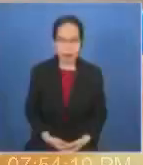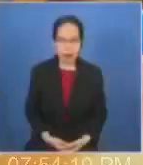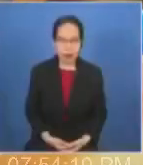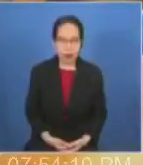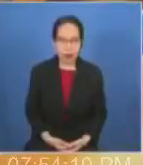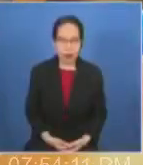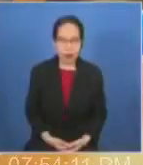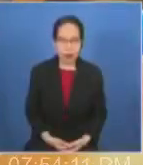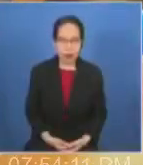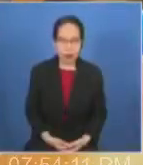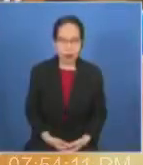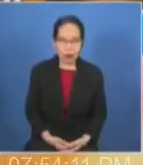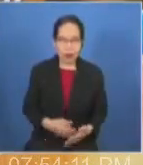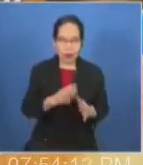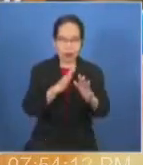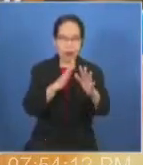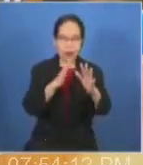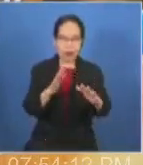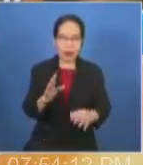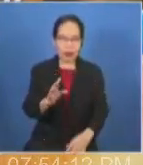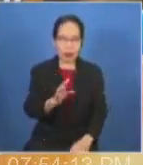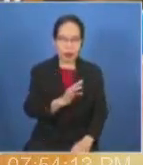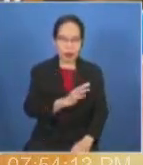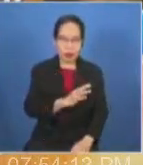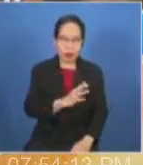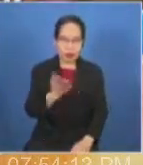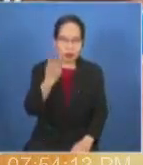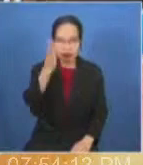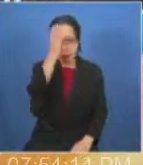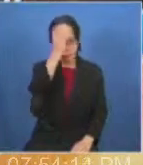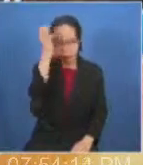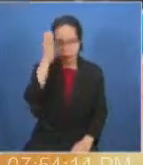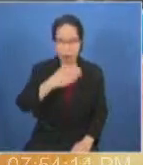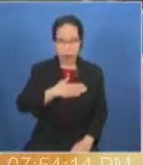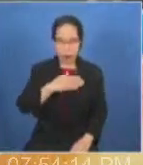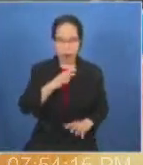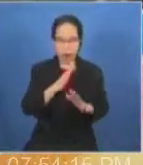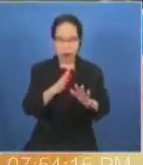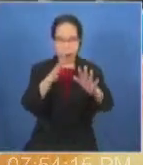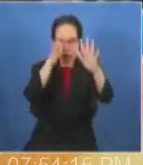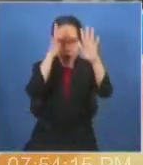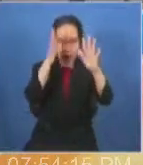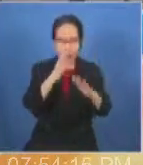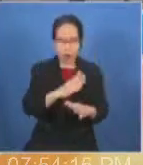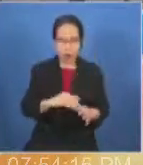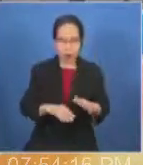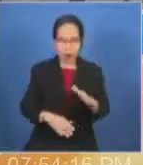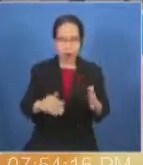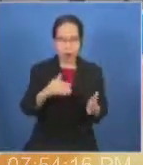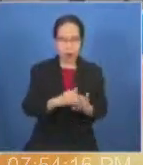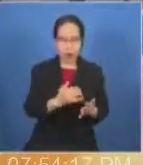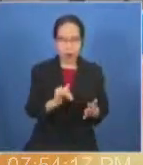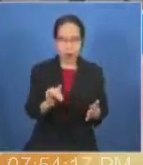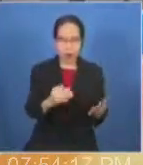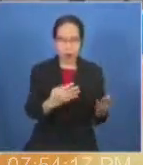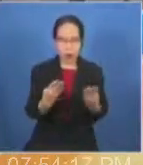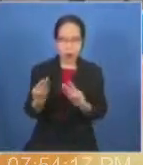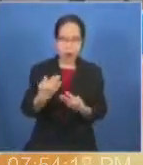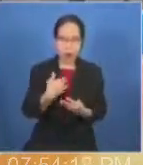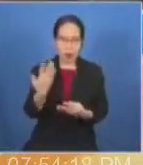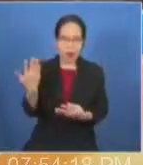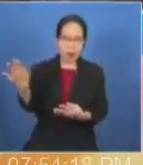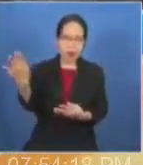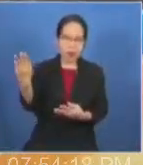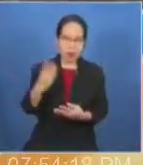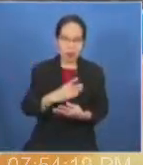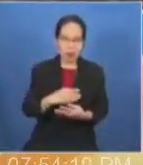1986 noon. My grandparents were Catholics before they converted to born again. They brought me there and